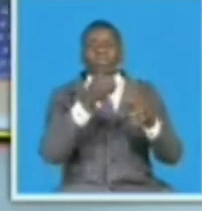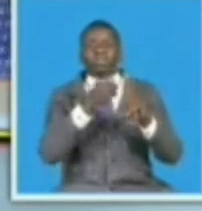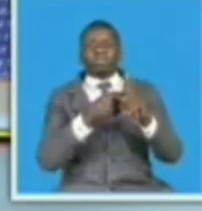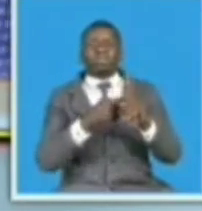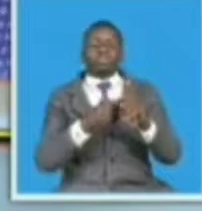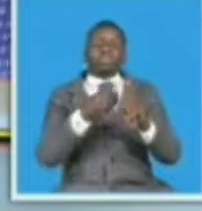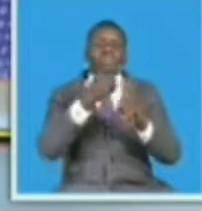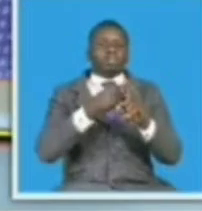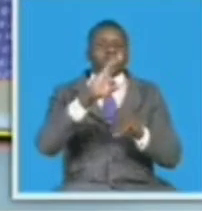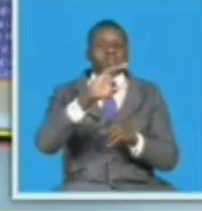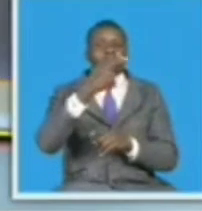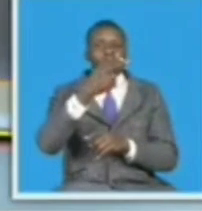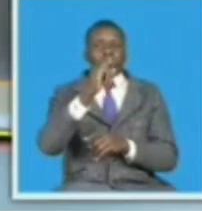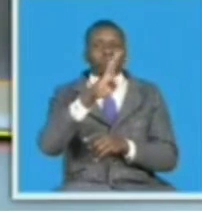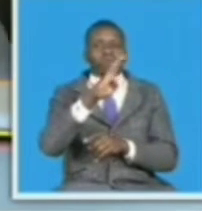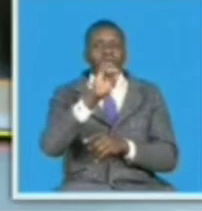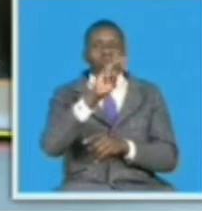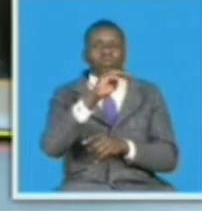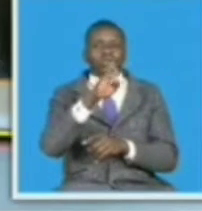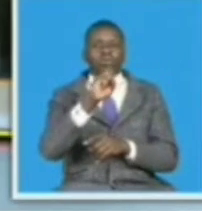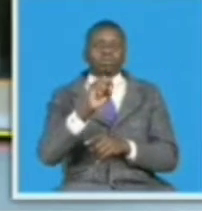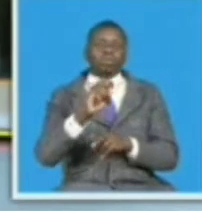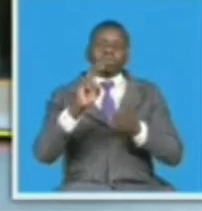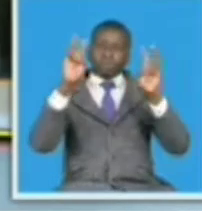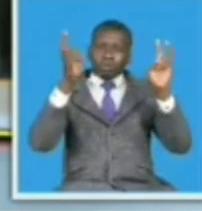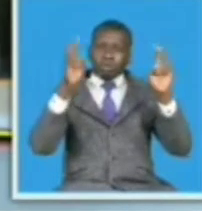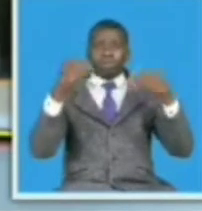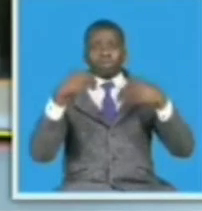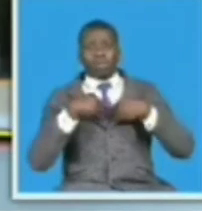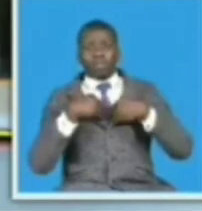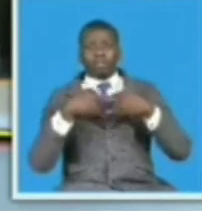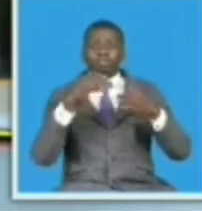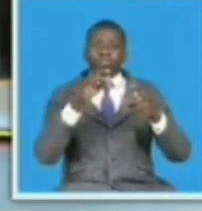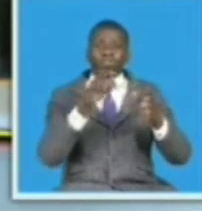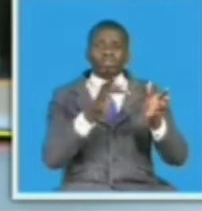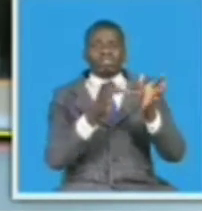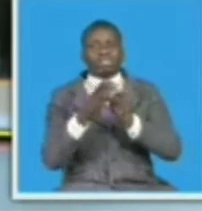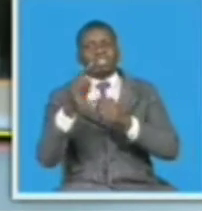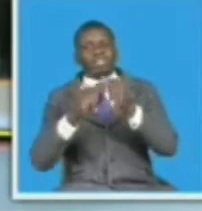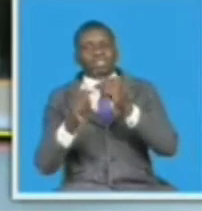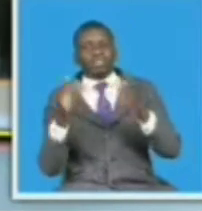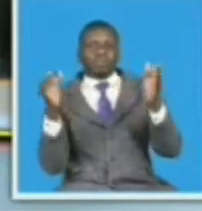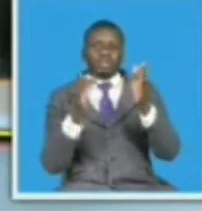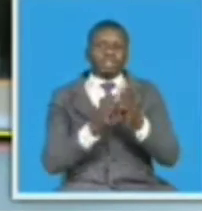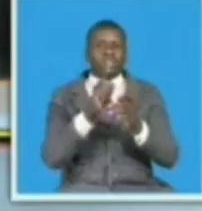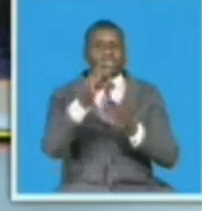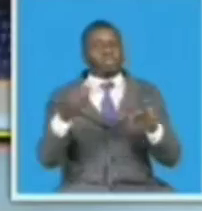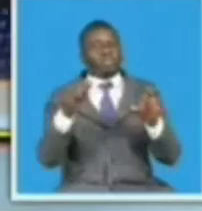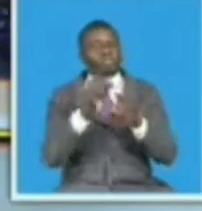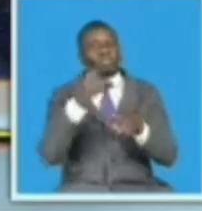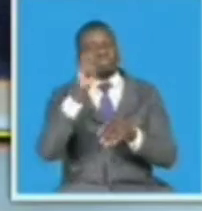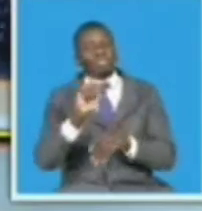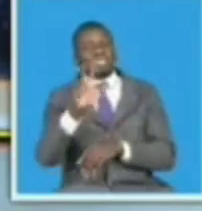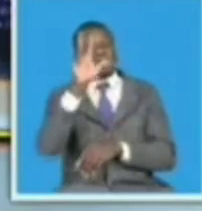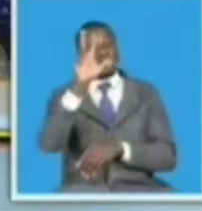district, the camp meeting was themed Jesus is coming again, get involved, and was attended by more than 3,000